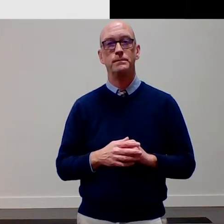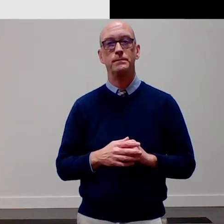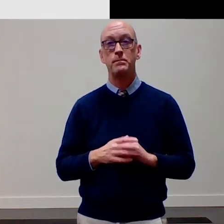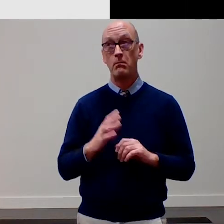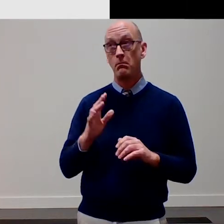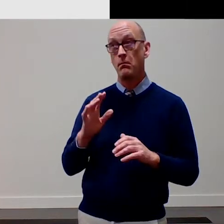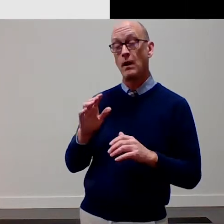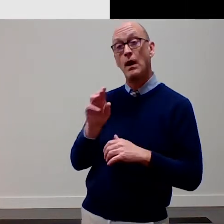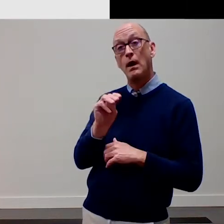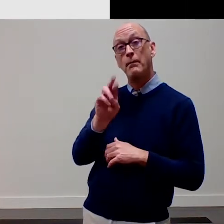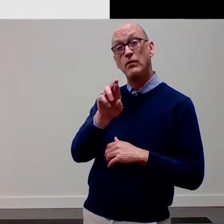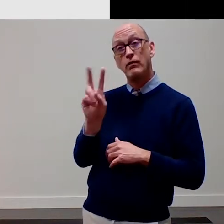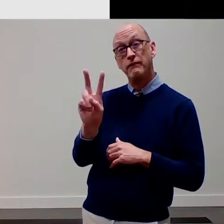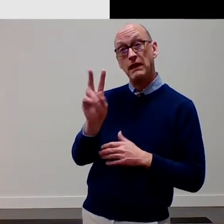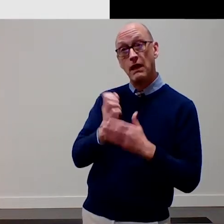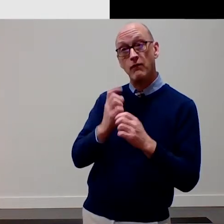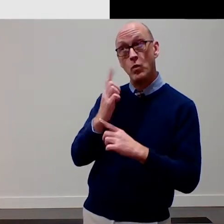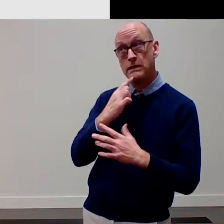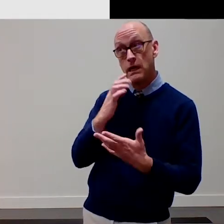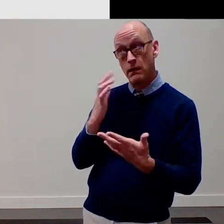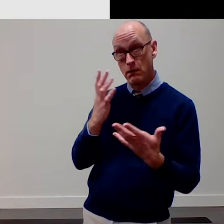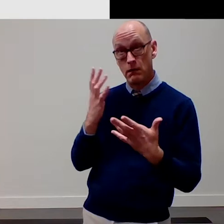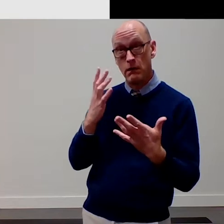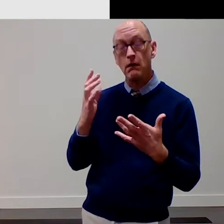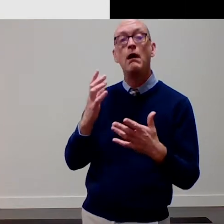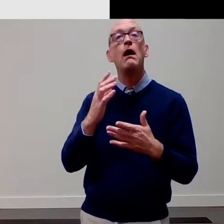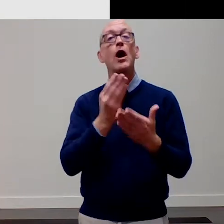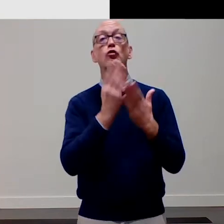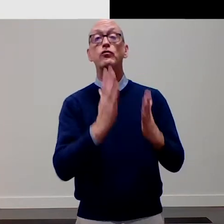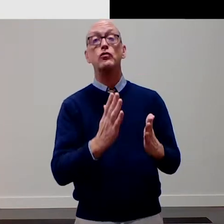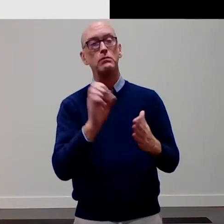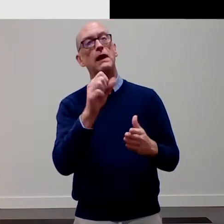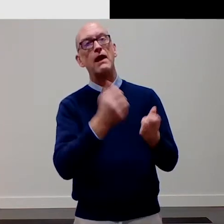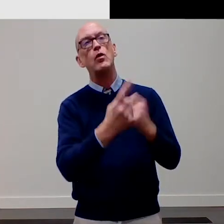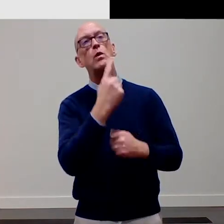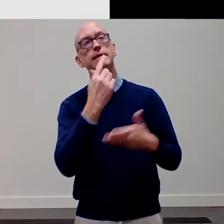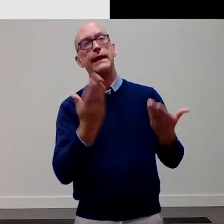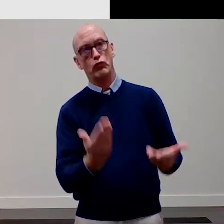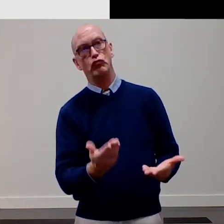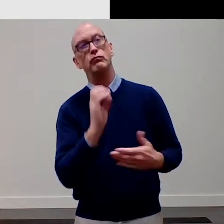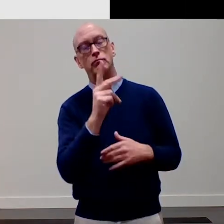Did everybody say that they were in attendance? Yes, everyone did. Okay, all right.